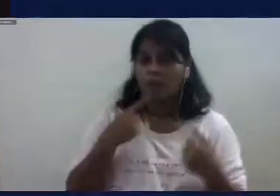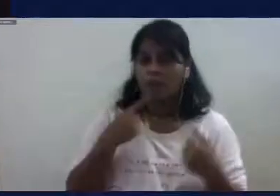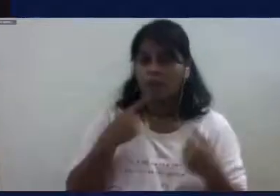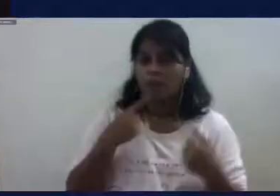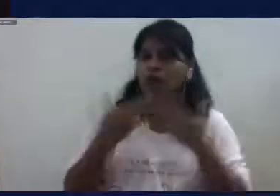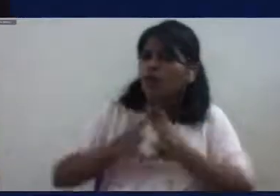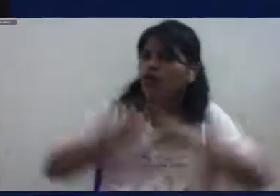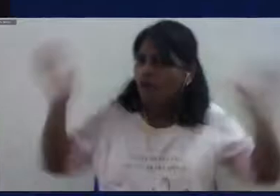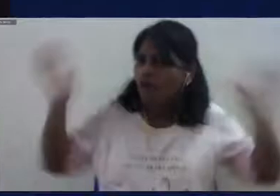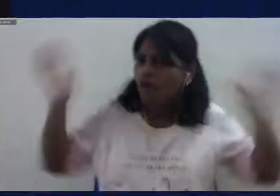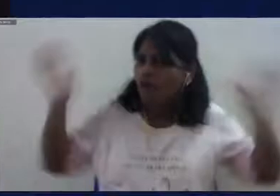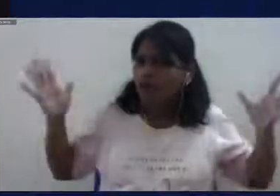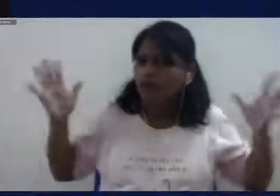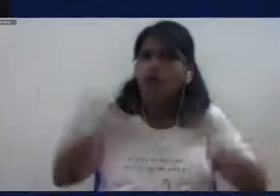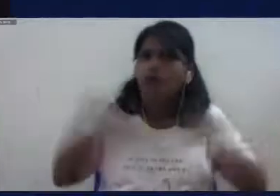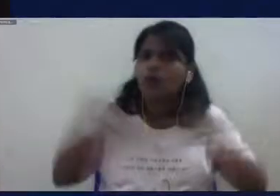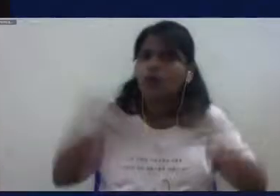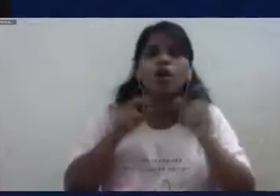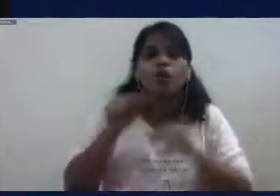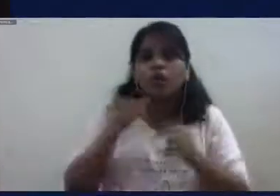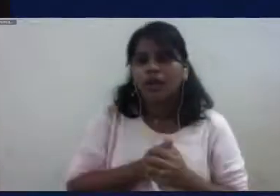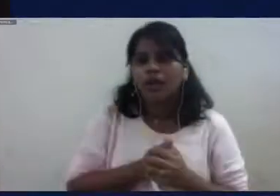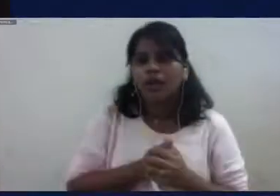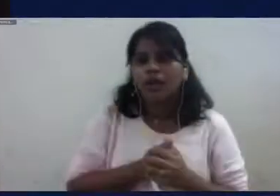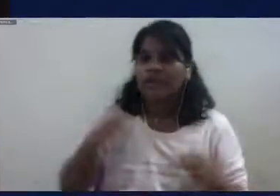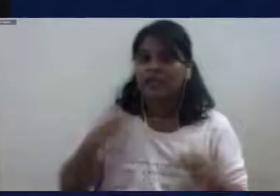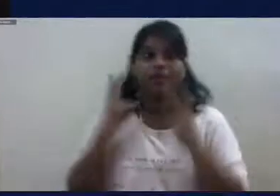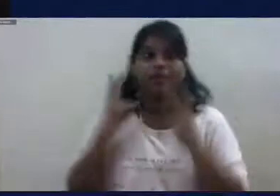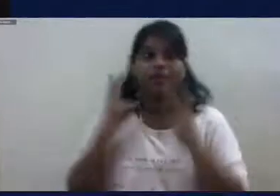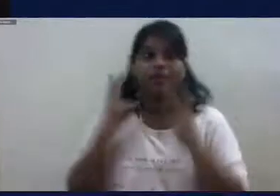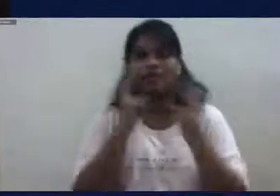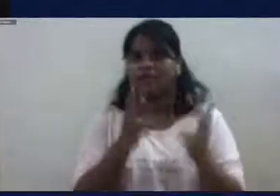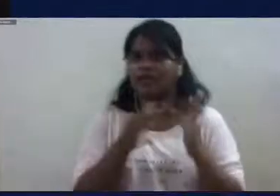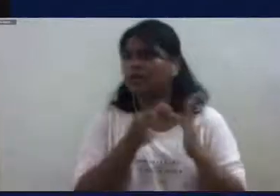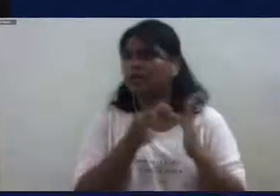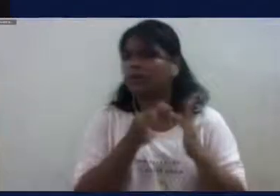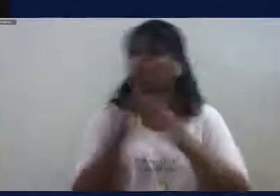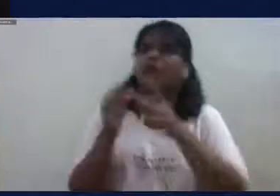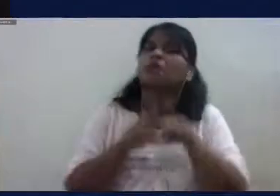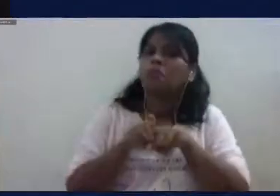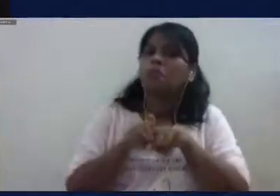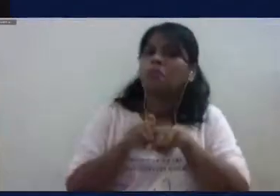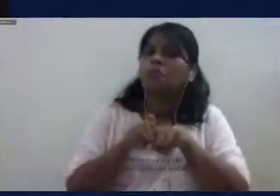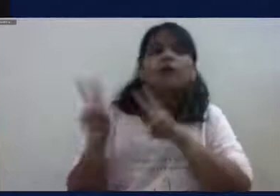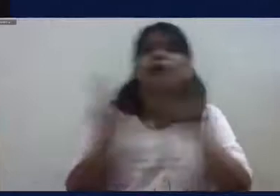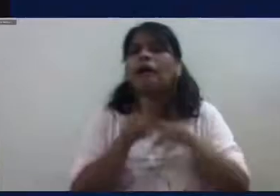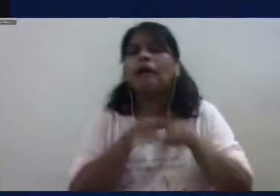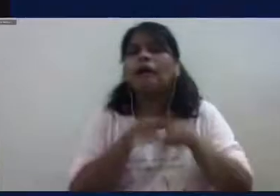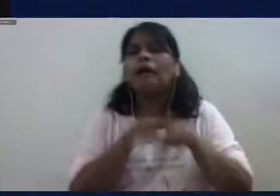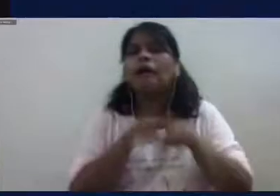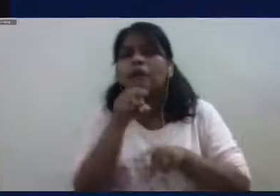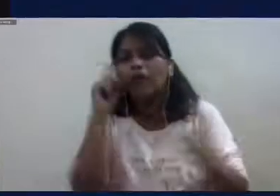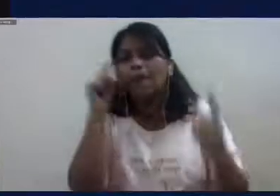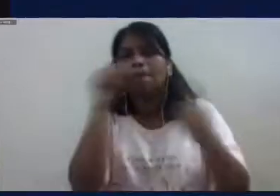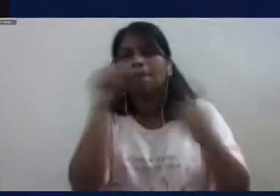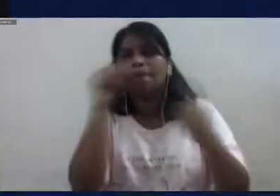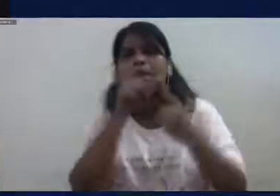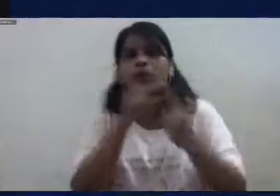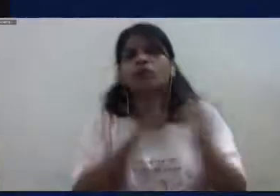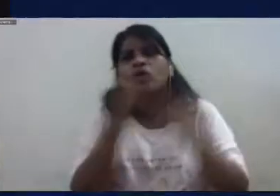much larger than what it could be. As we can see in this particular example. In this example, the purpose that